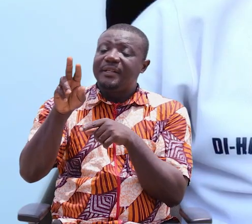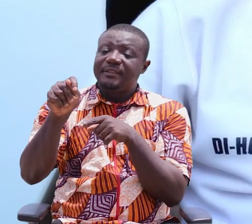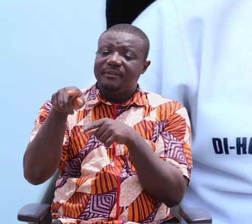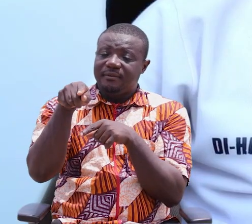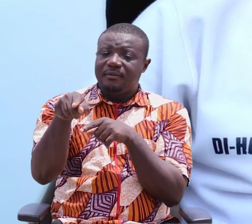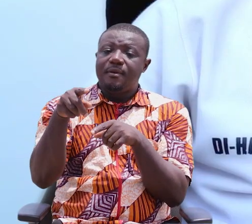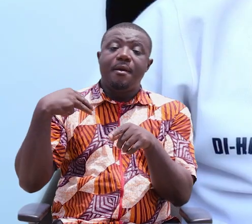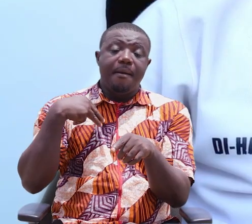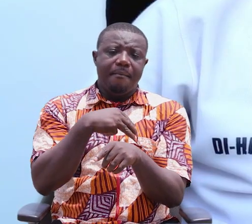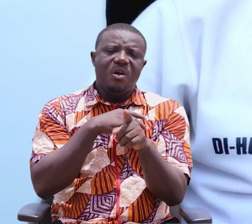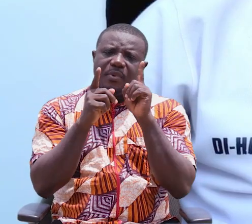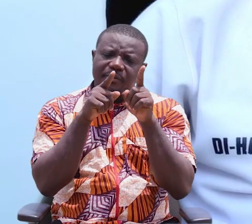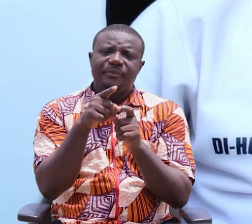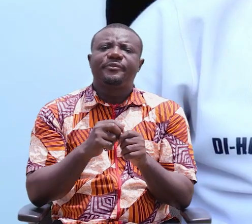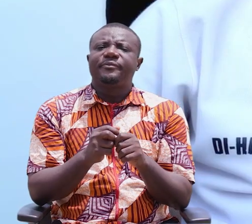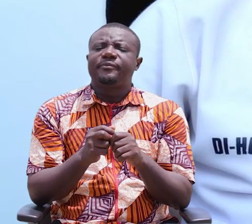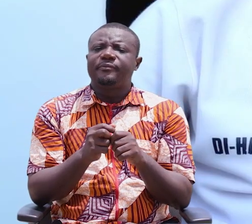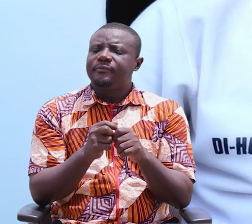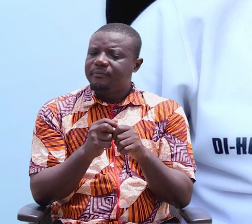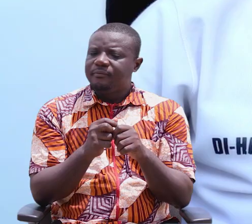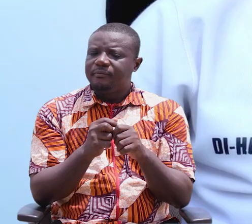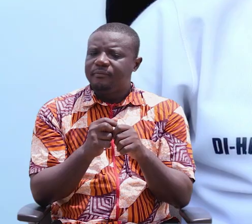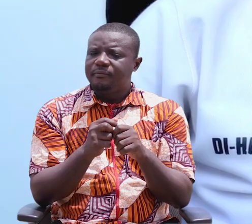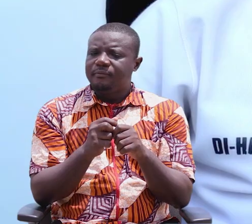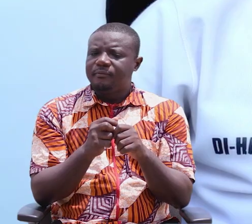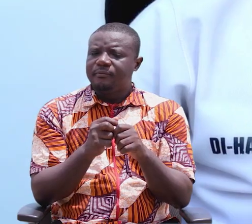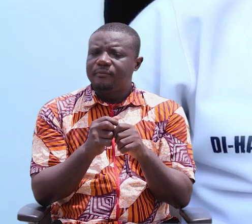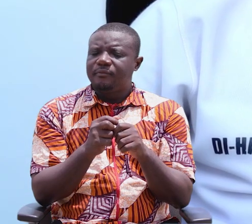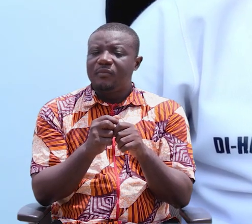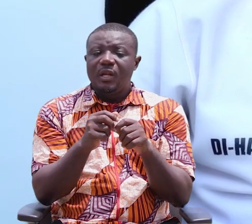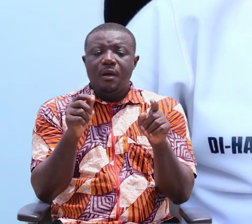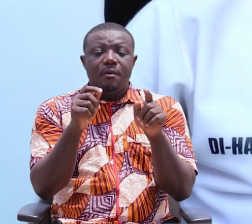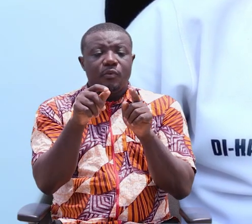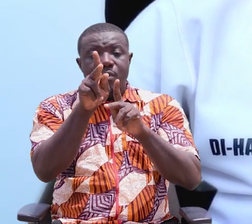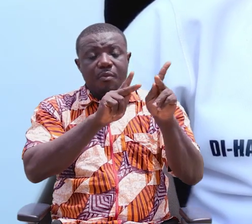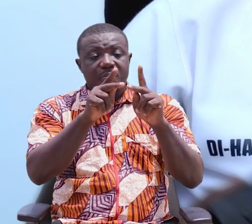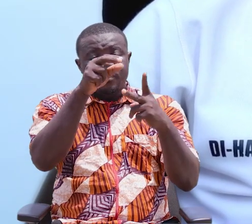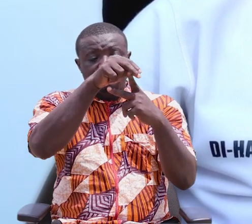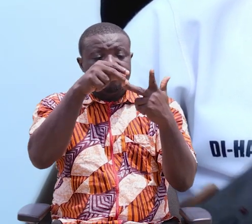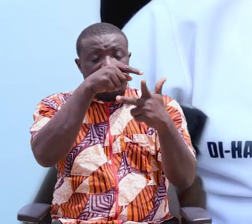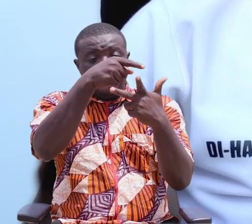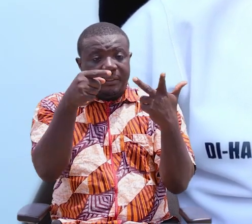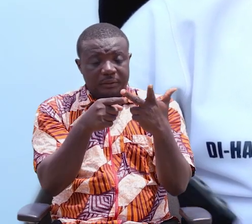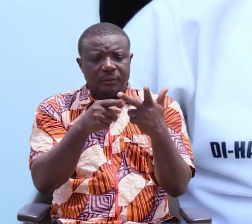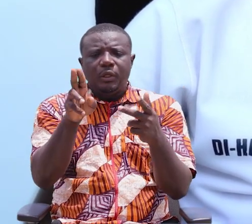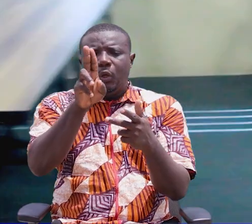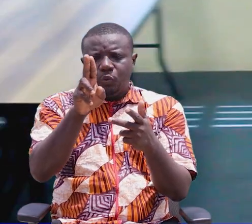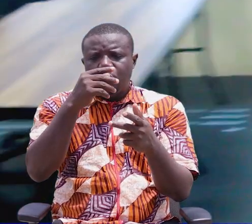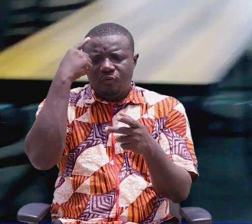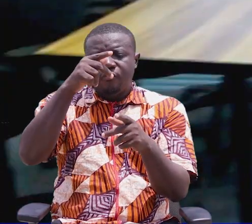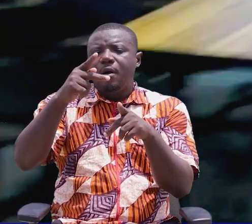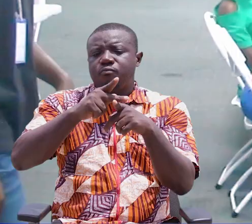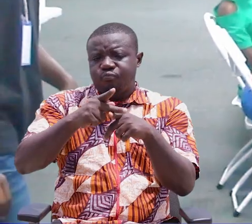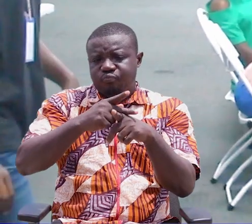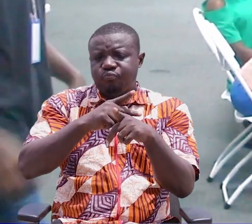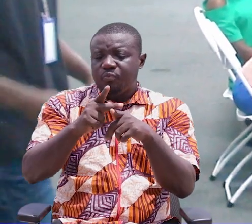Albert Esilfi, Team Oracle member, speaking. Lawyer Caritas and Kekeli, they are